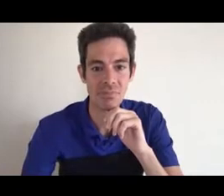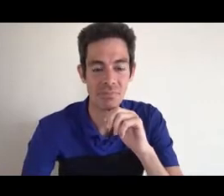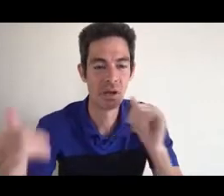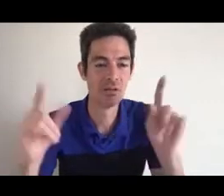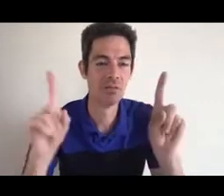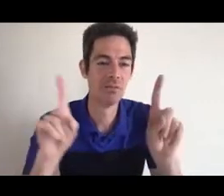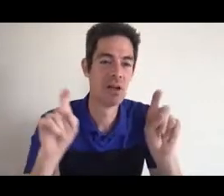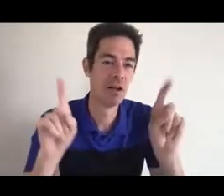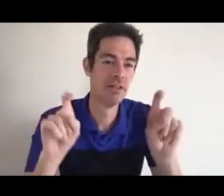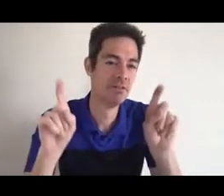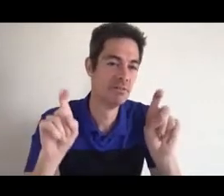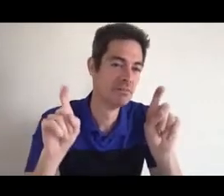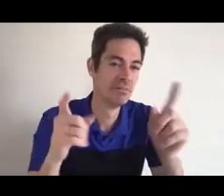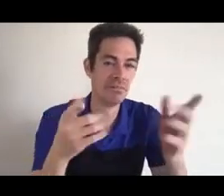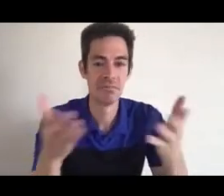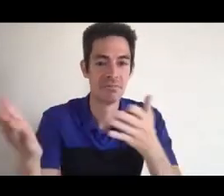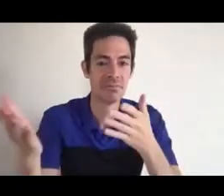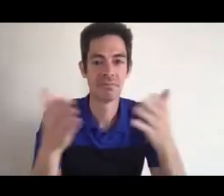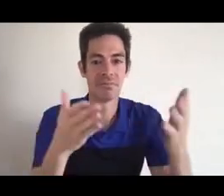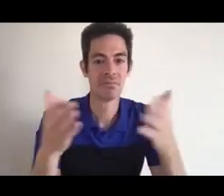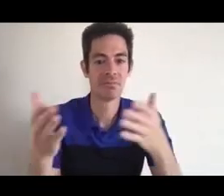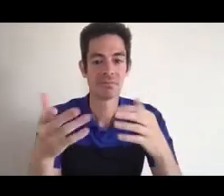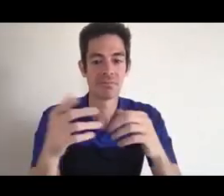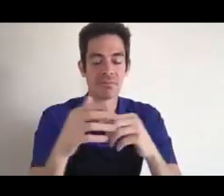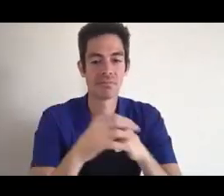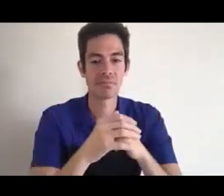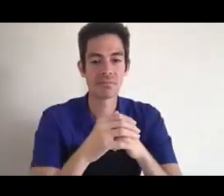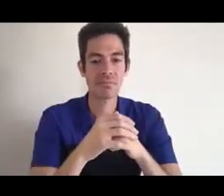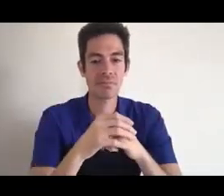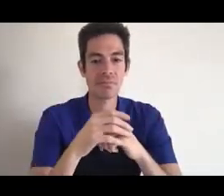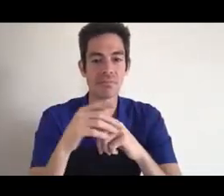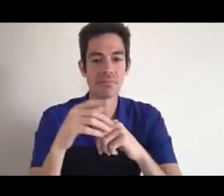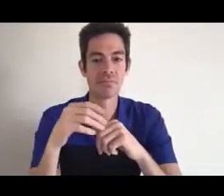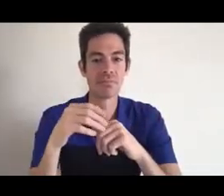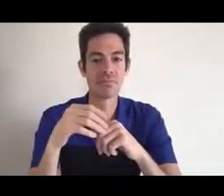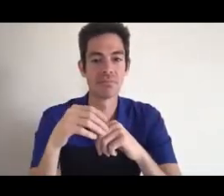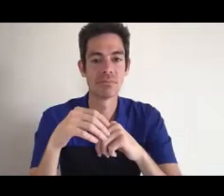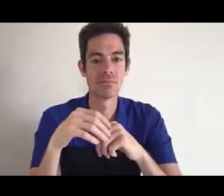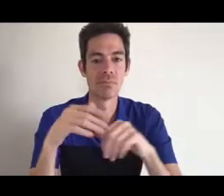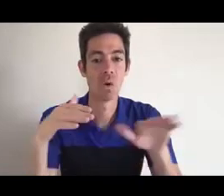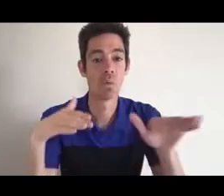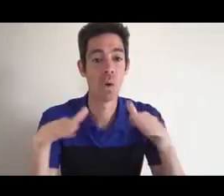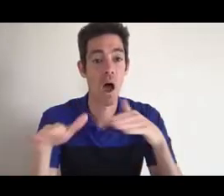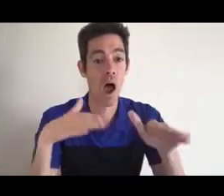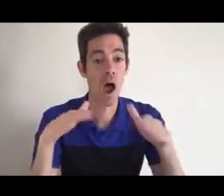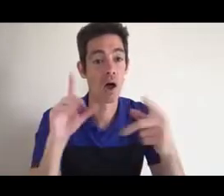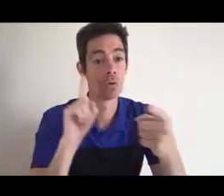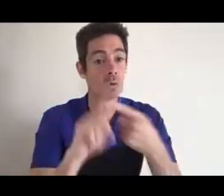referring to the forest. Now here's a test. You all can practice here.